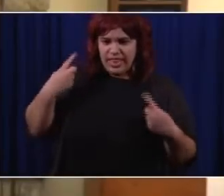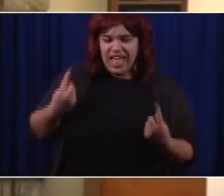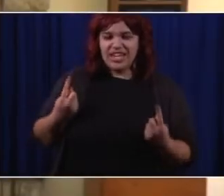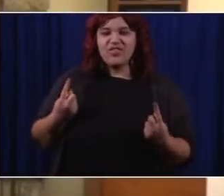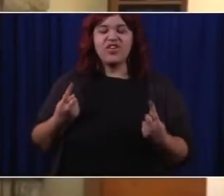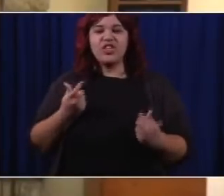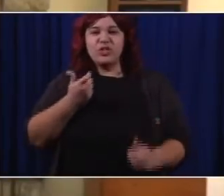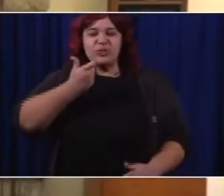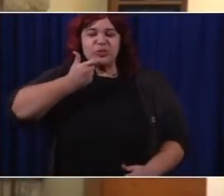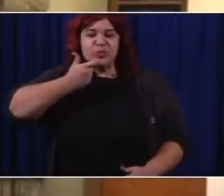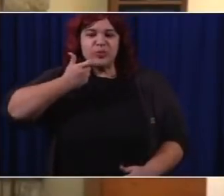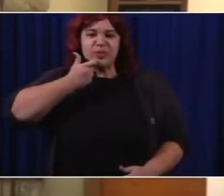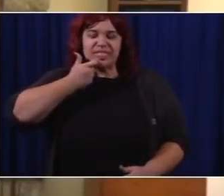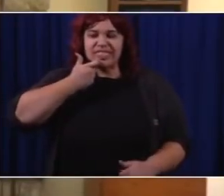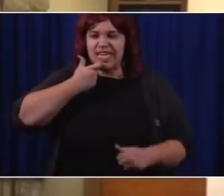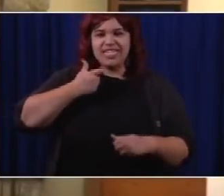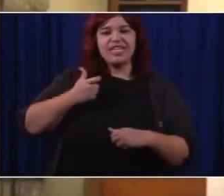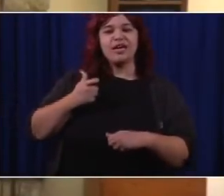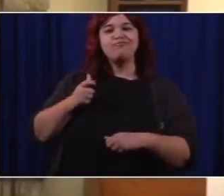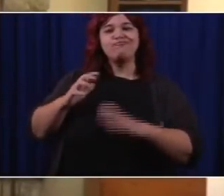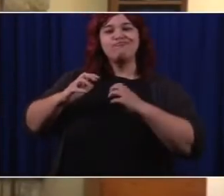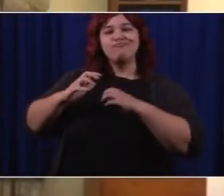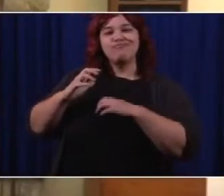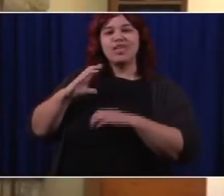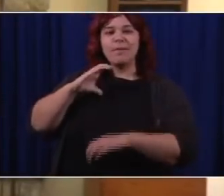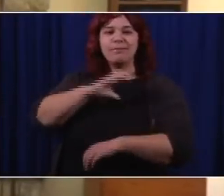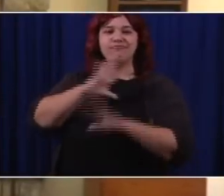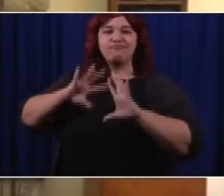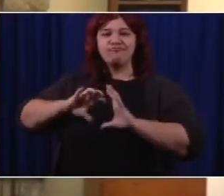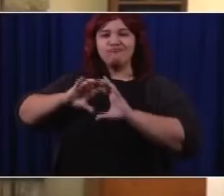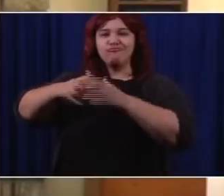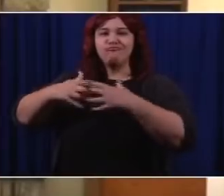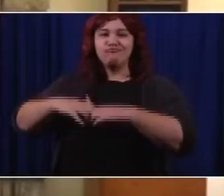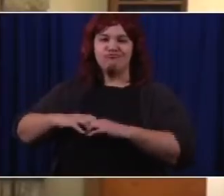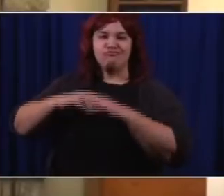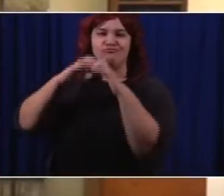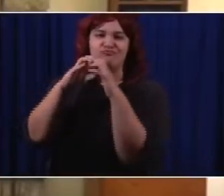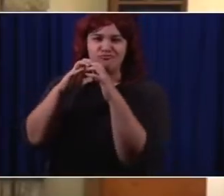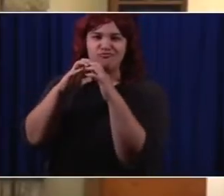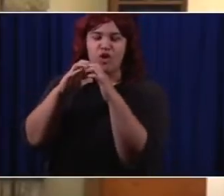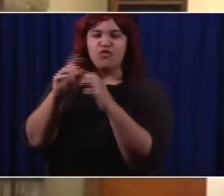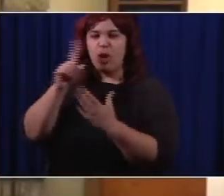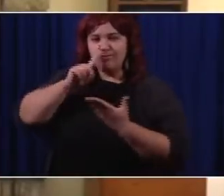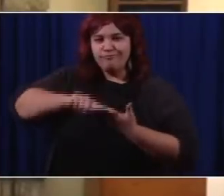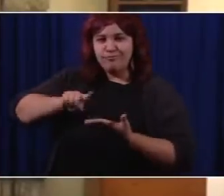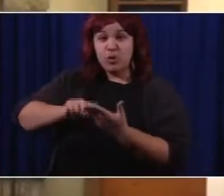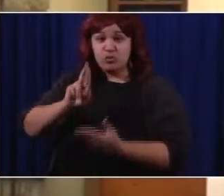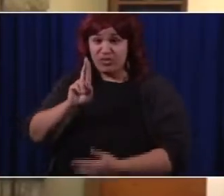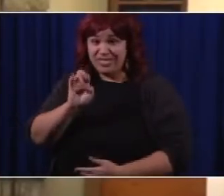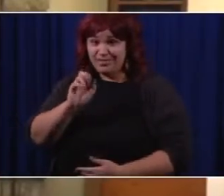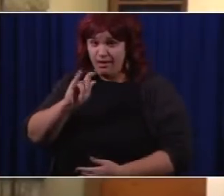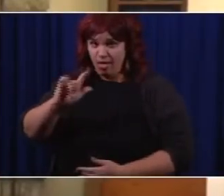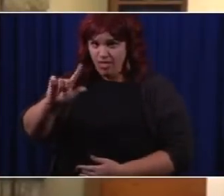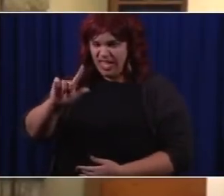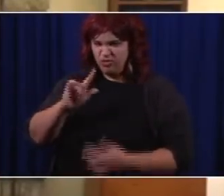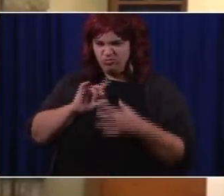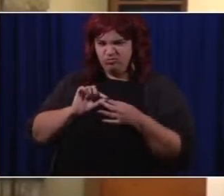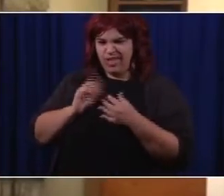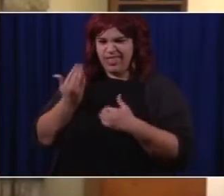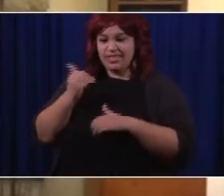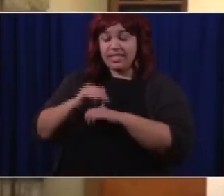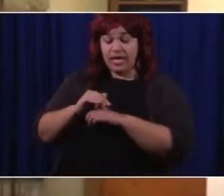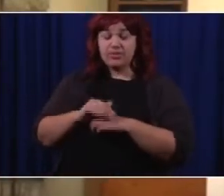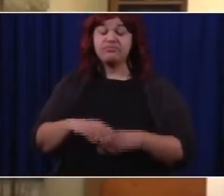retail compliance unit you spoke about last night. If masks work for flu and other respiratory